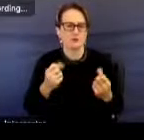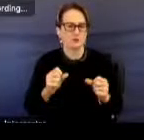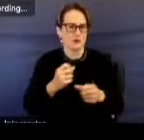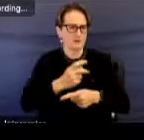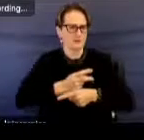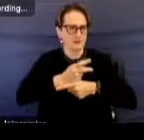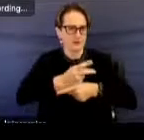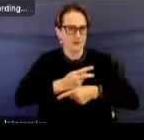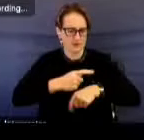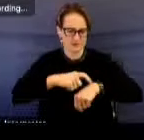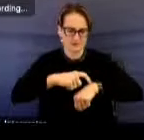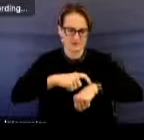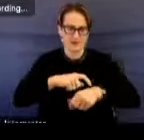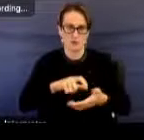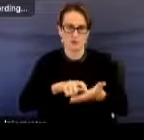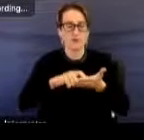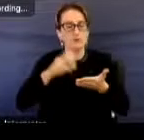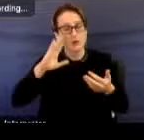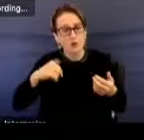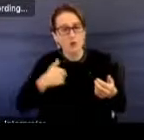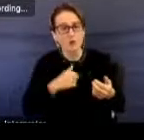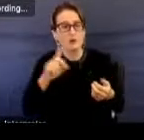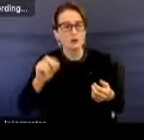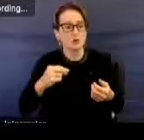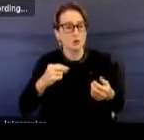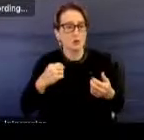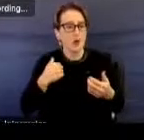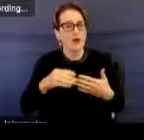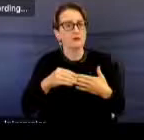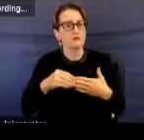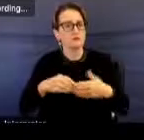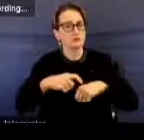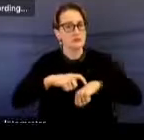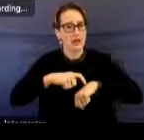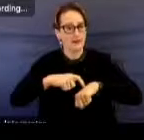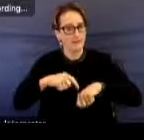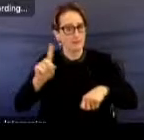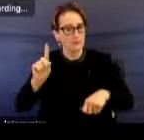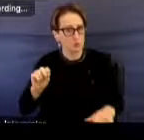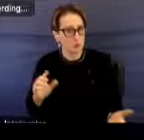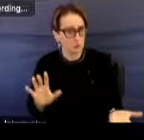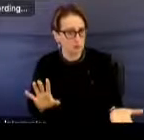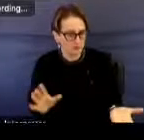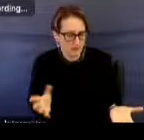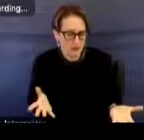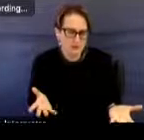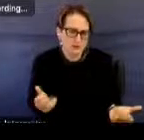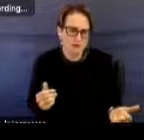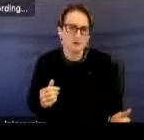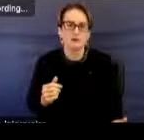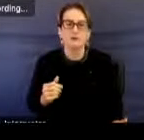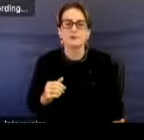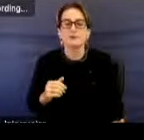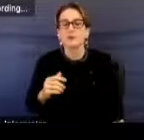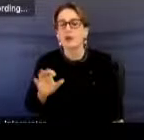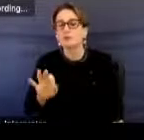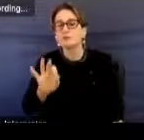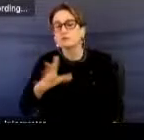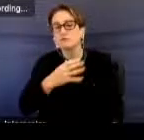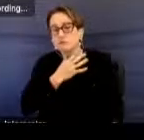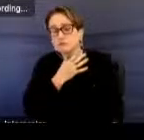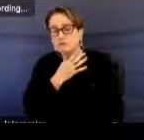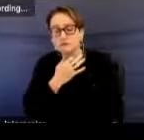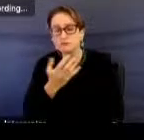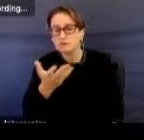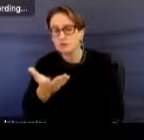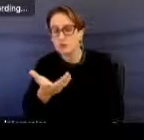as well. And as I mentioned, I know we still have some more time, but I want to raise that and see what you all would